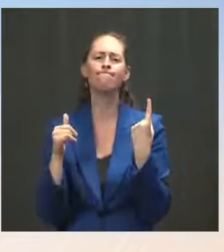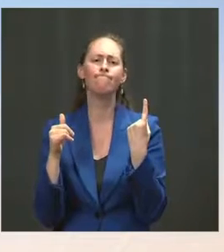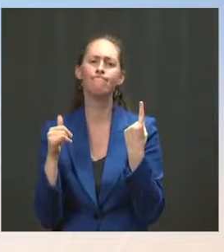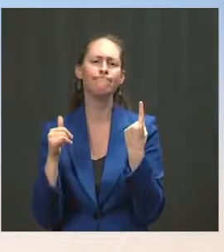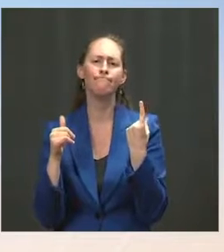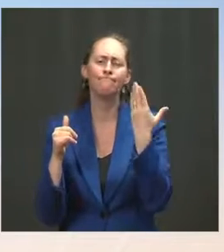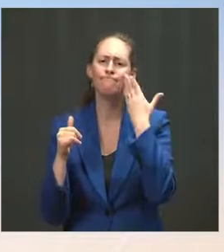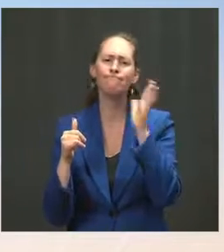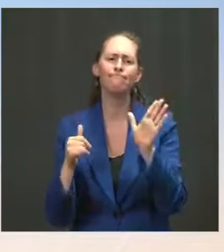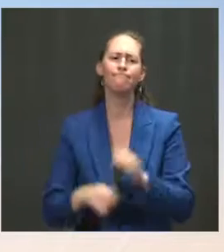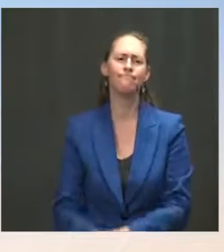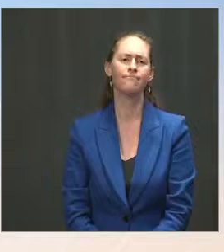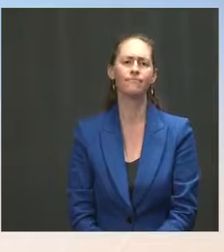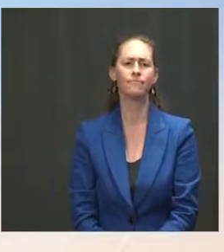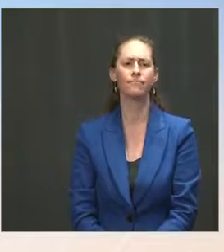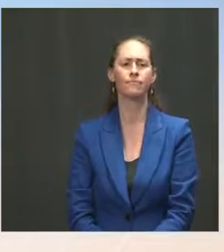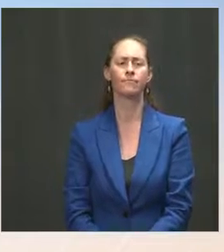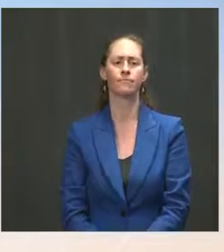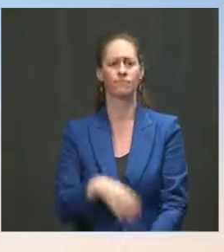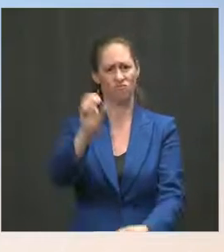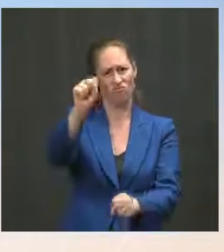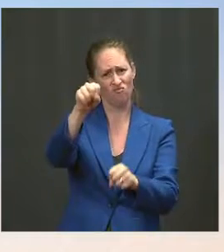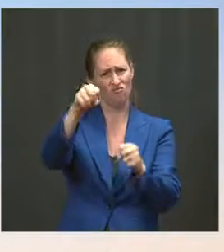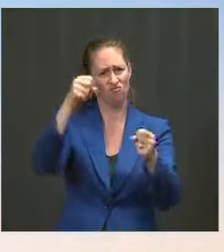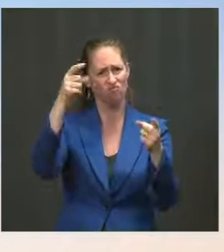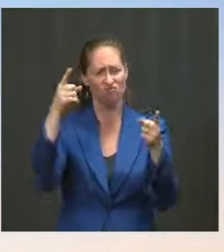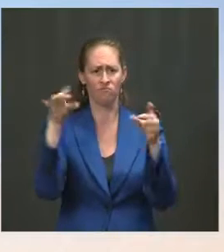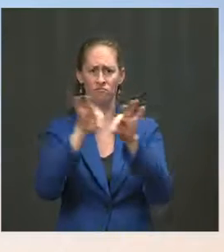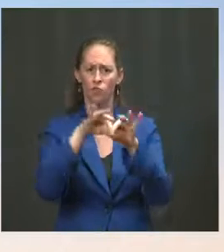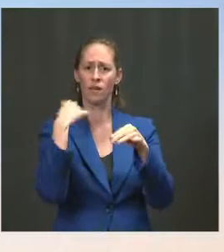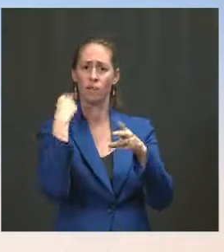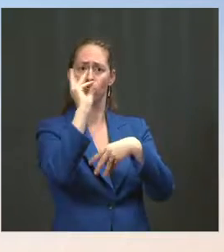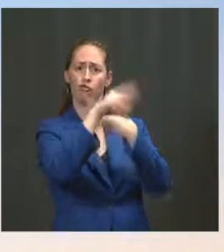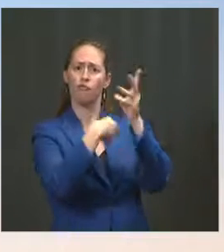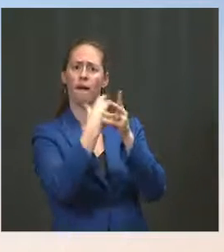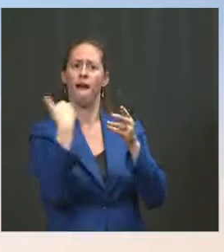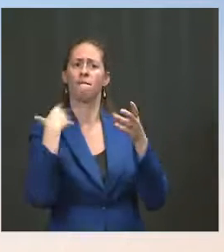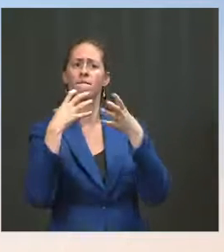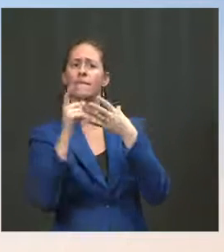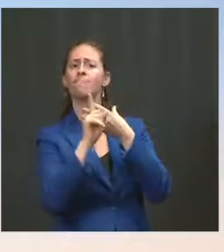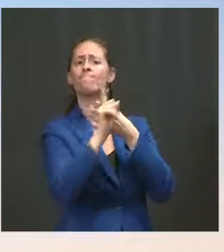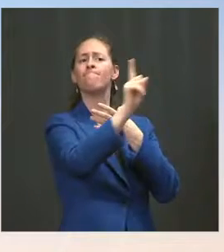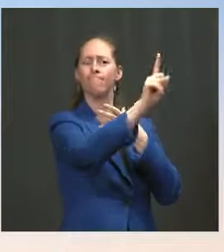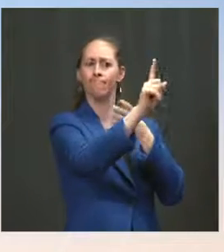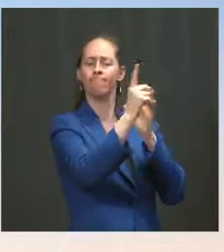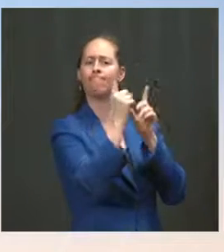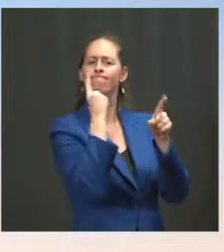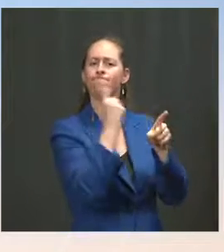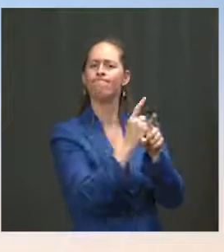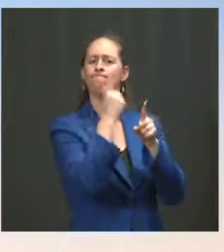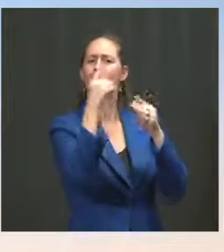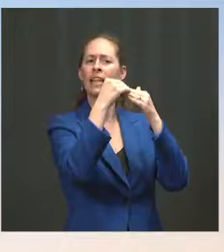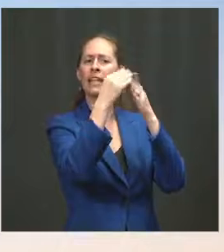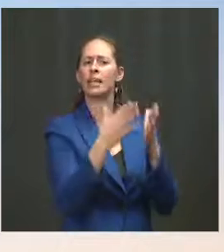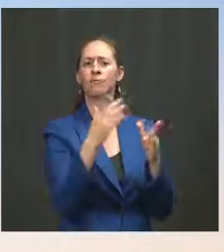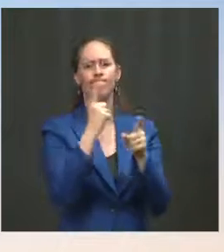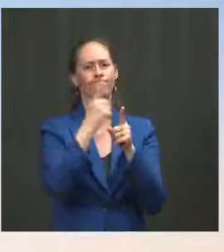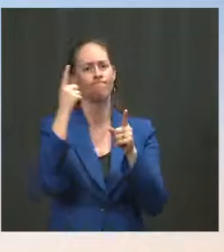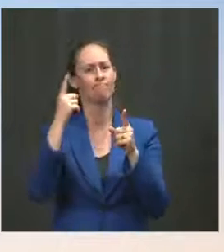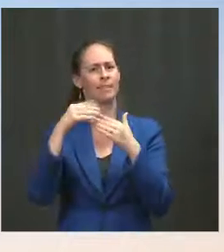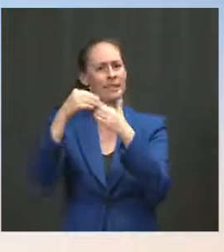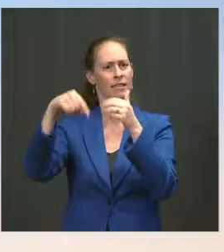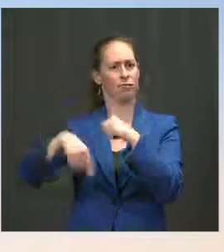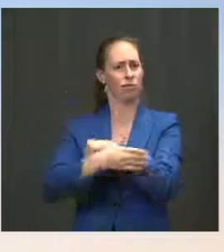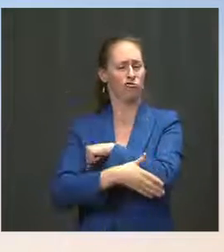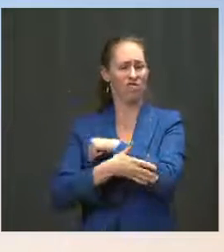world to have qualified ambassadors who are confirmed by the Senate to lead our country and represent our country at this point in time. There are